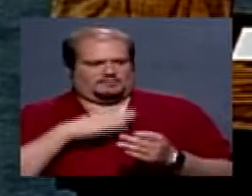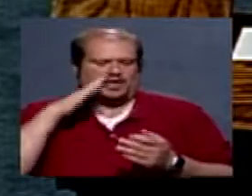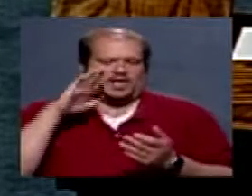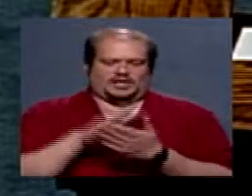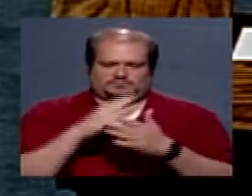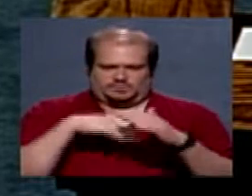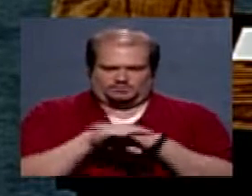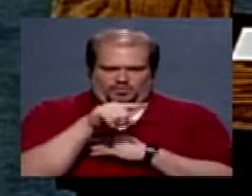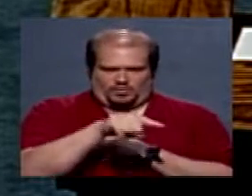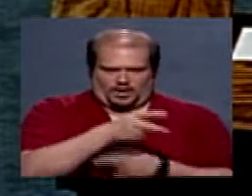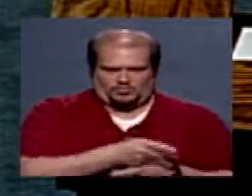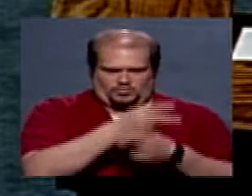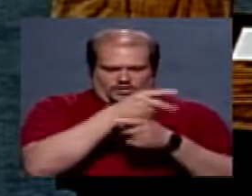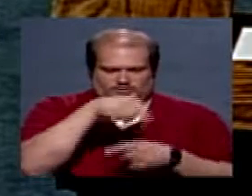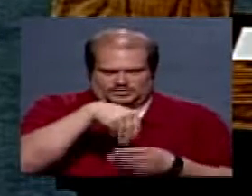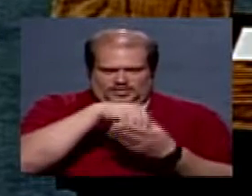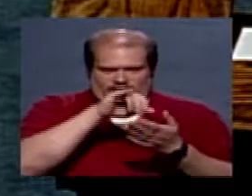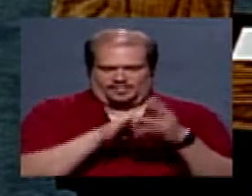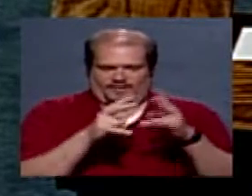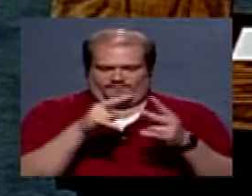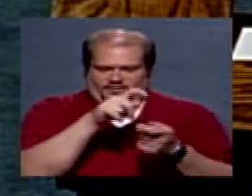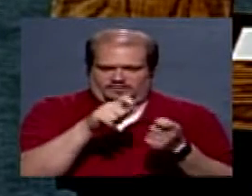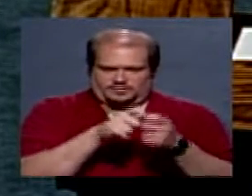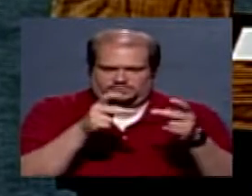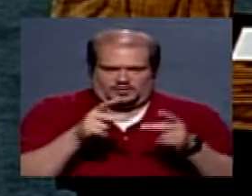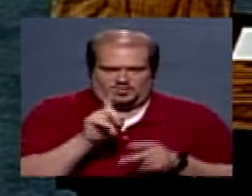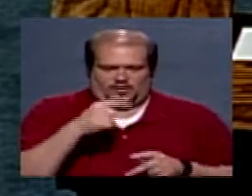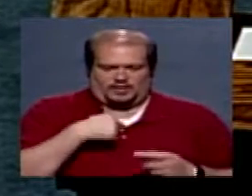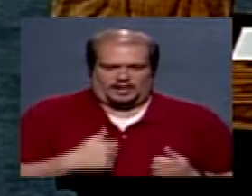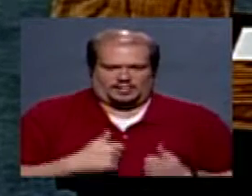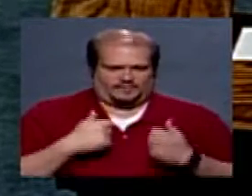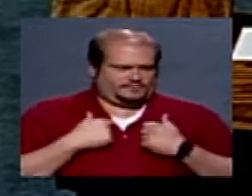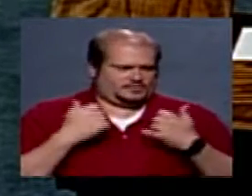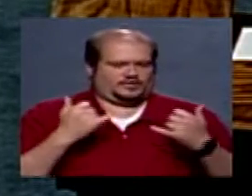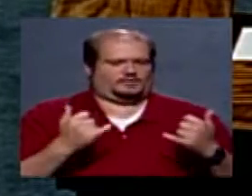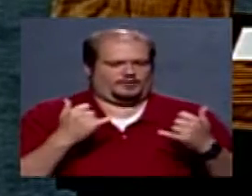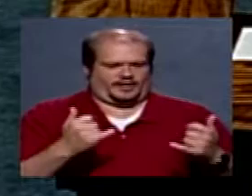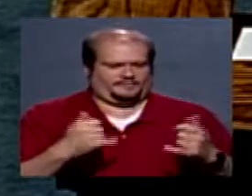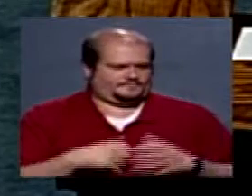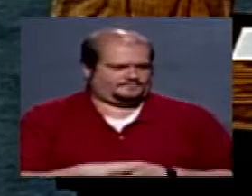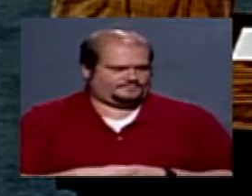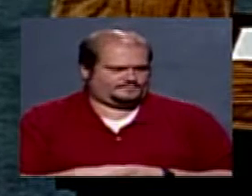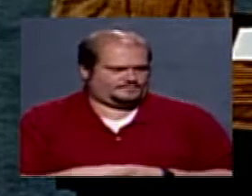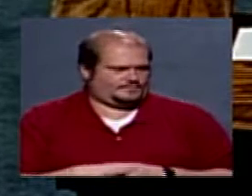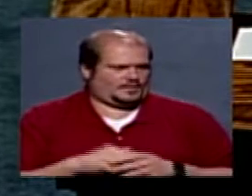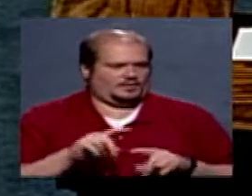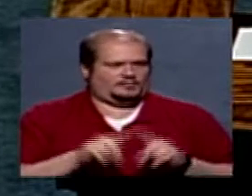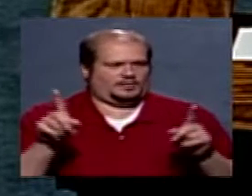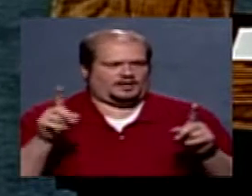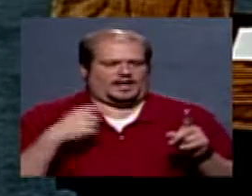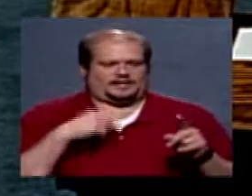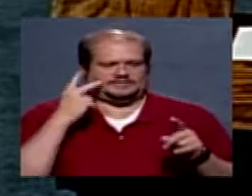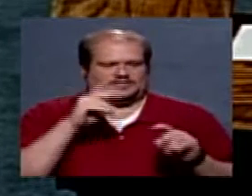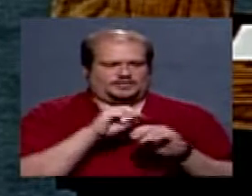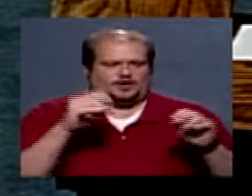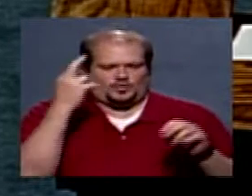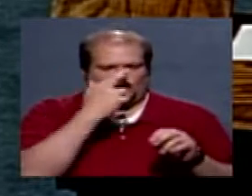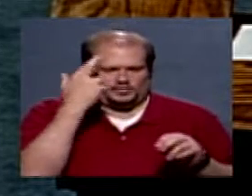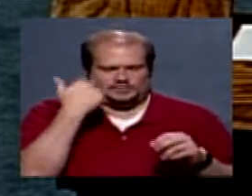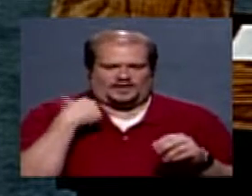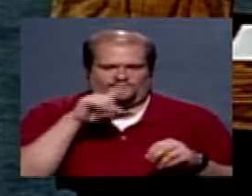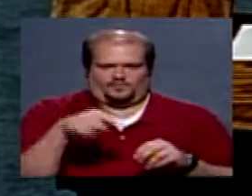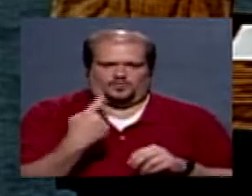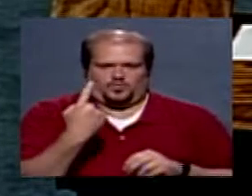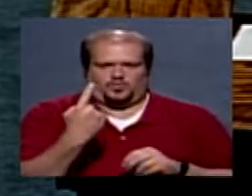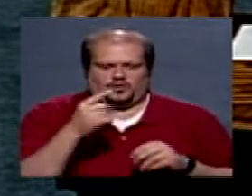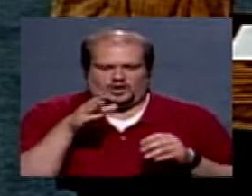was born and raised, in this very spot that I live today. And I mean, I see no reason. There's only